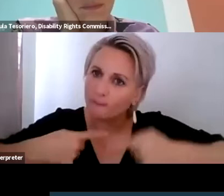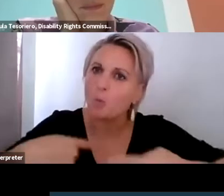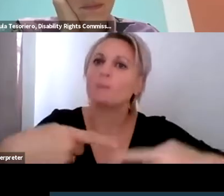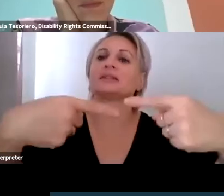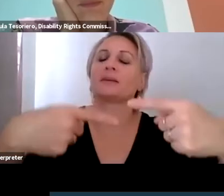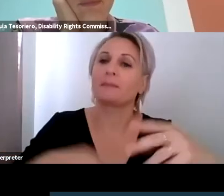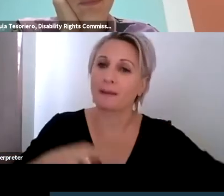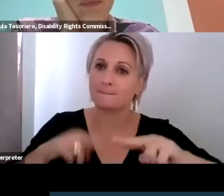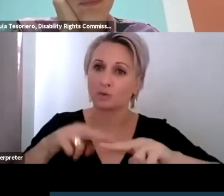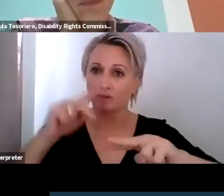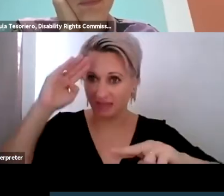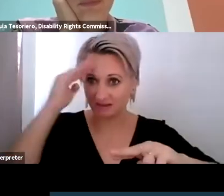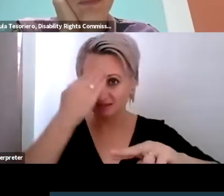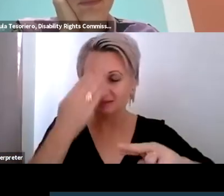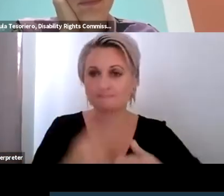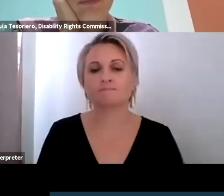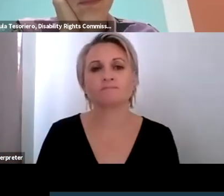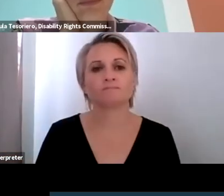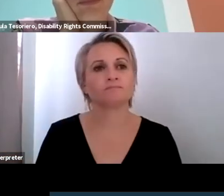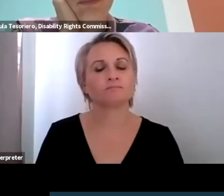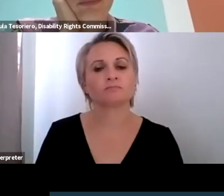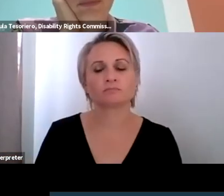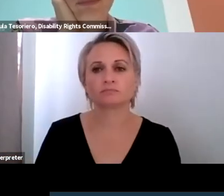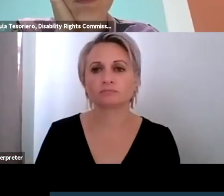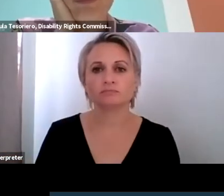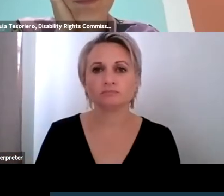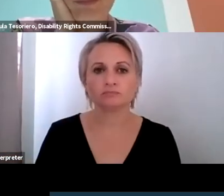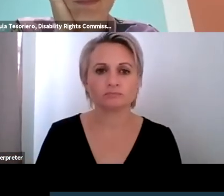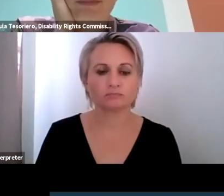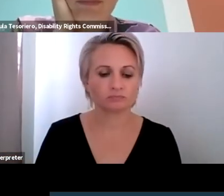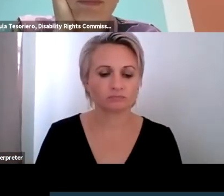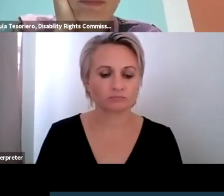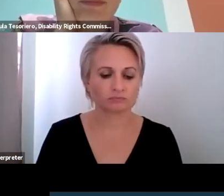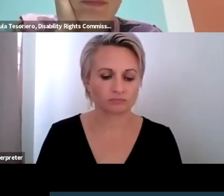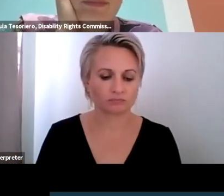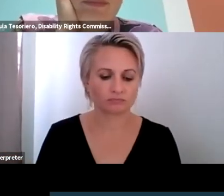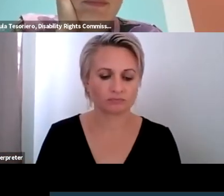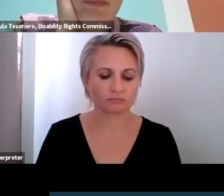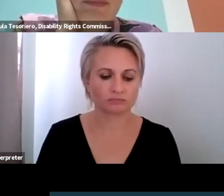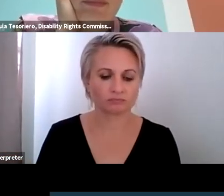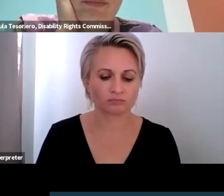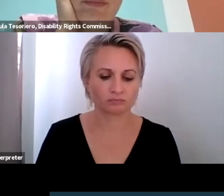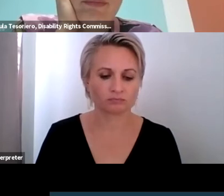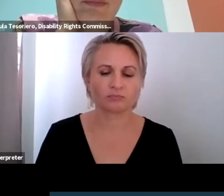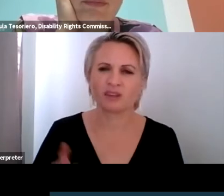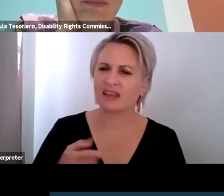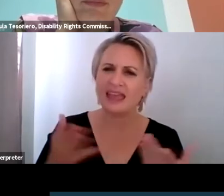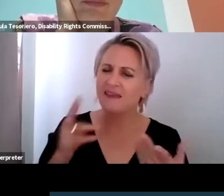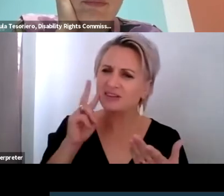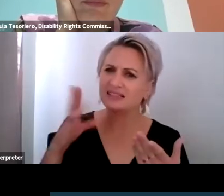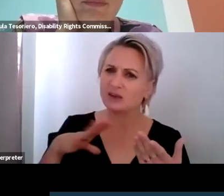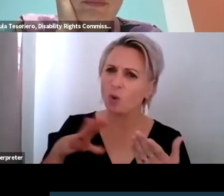on that deliberately. Have we ever seen a woman lead a cricket organisation in New